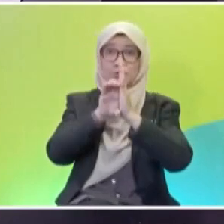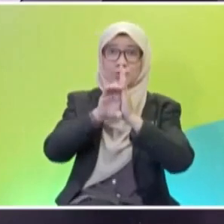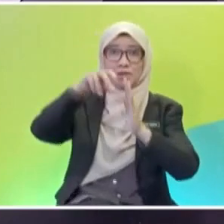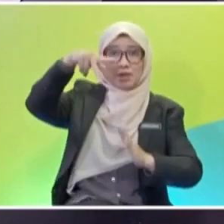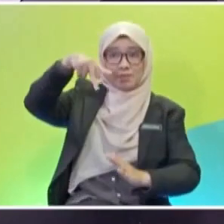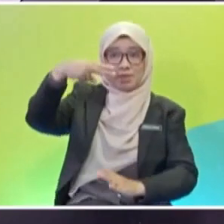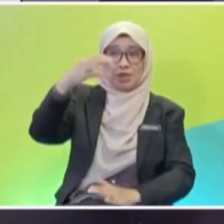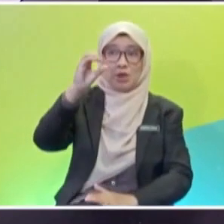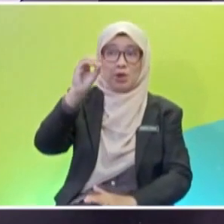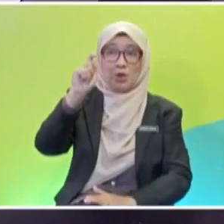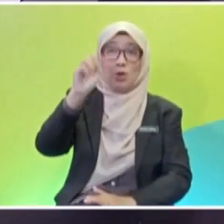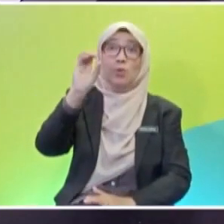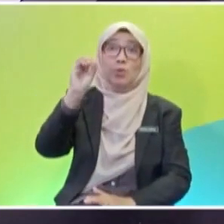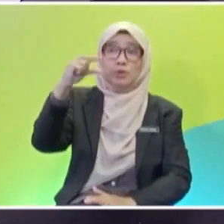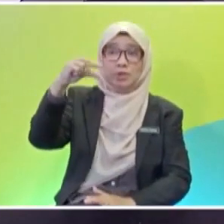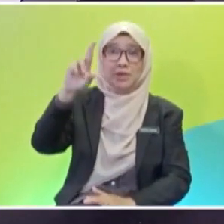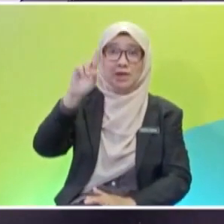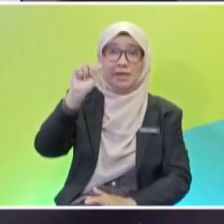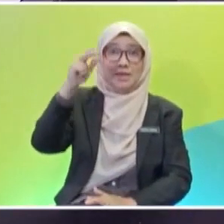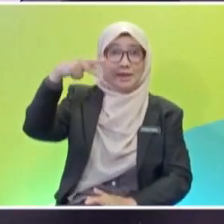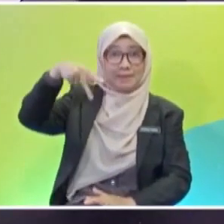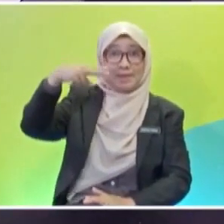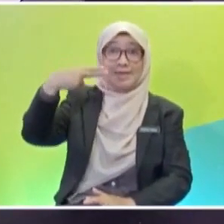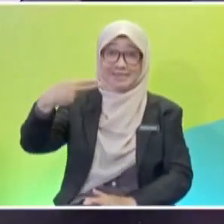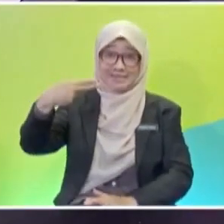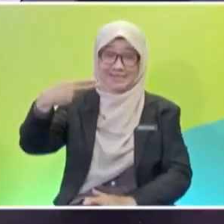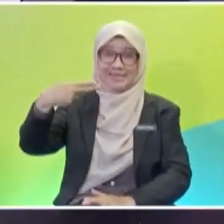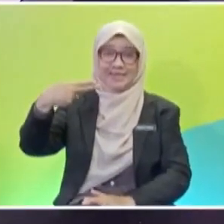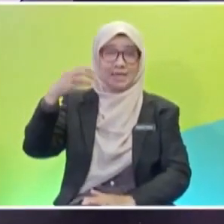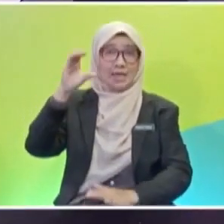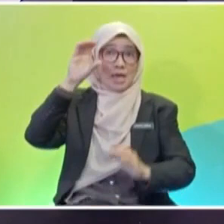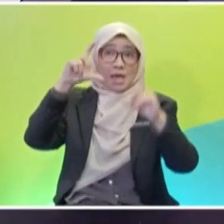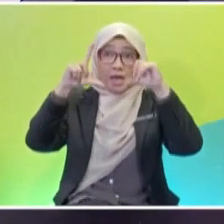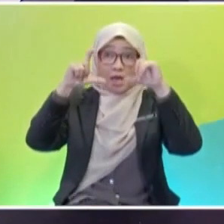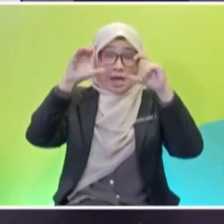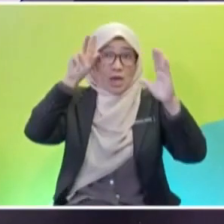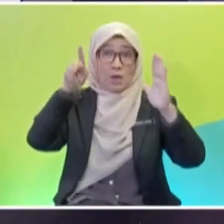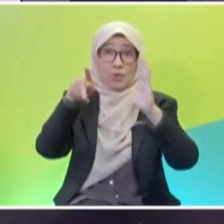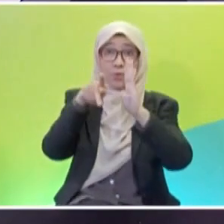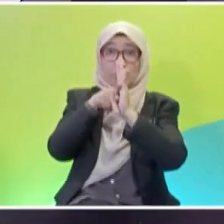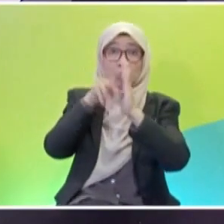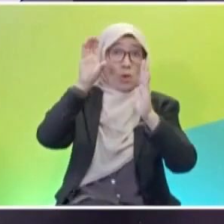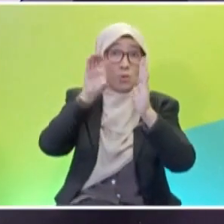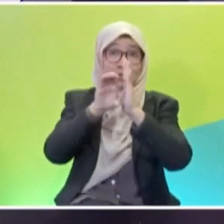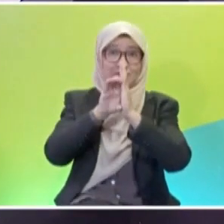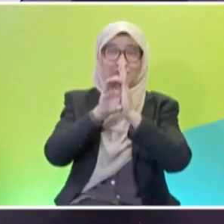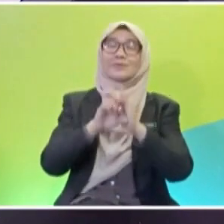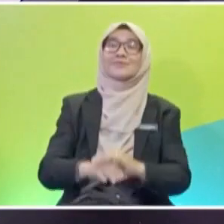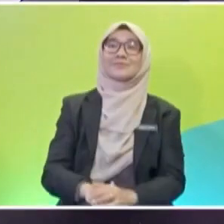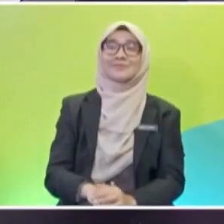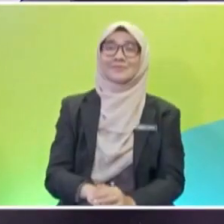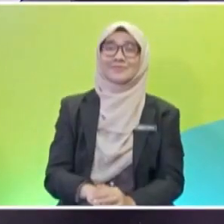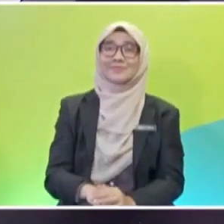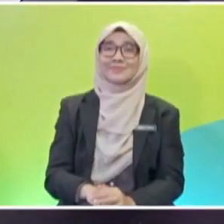correct? Yeah, they're all nodding. Yeah, you got that Okay, right. Okay, great. and the last 2. Yes, we have the 2 more. one on